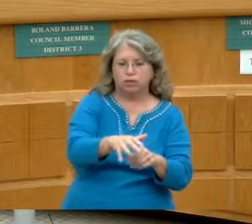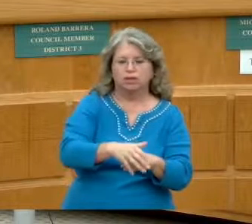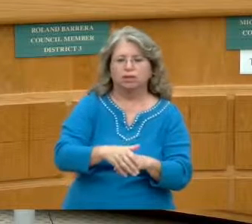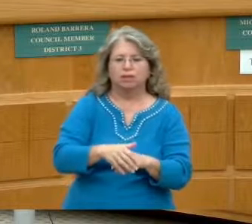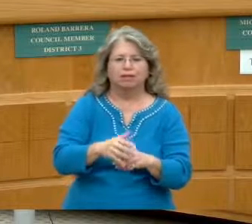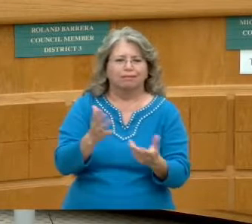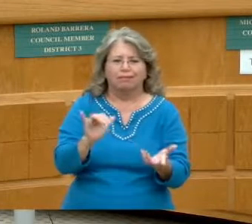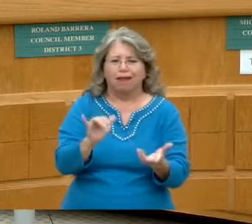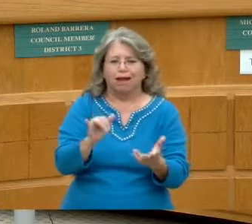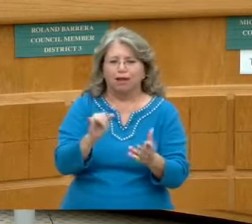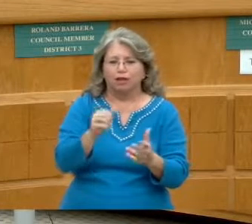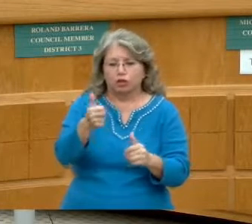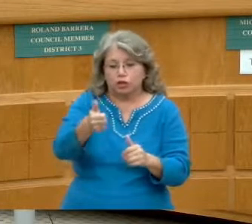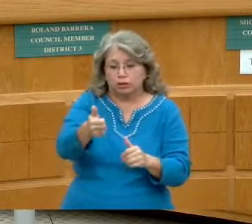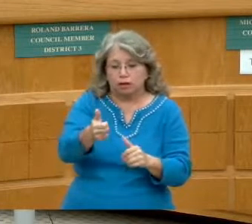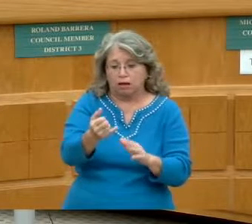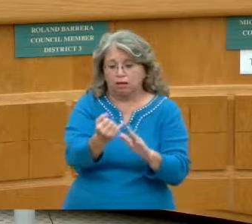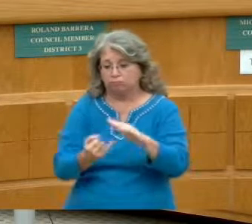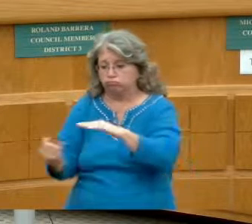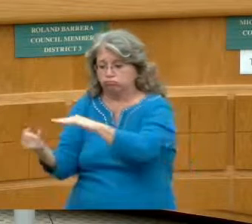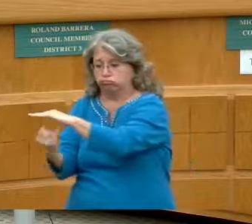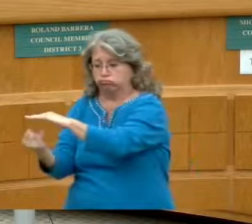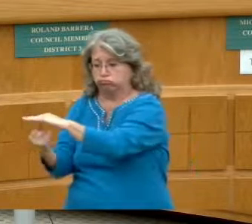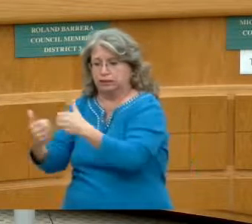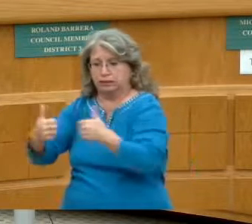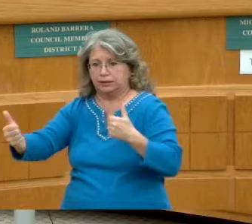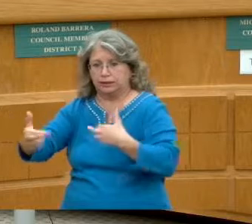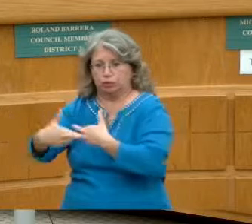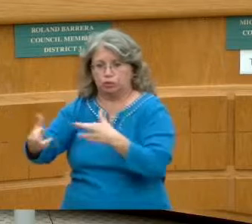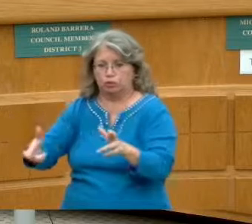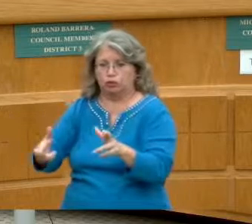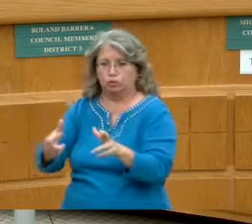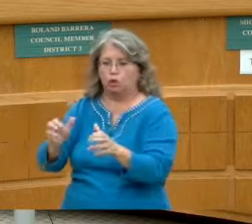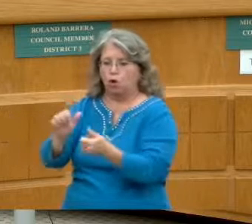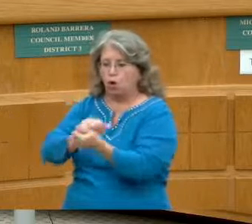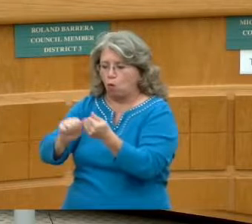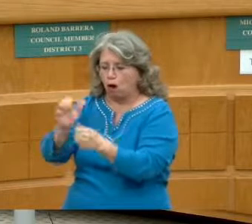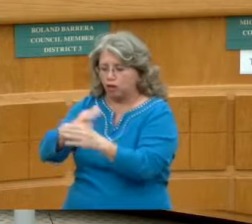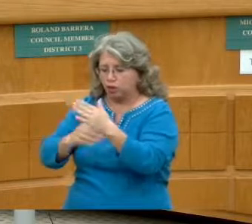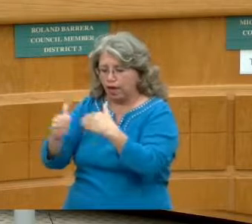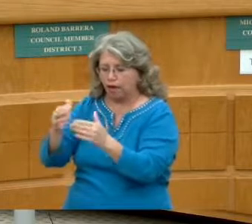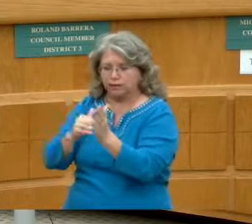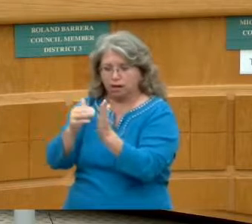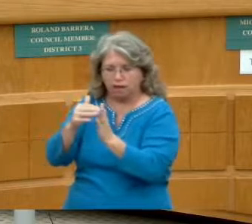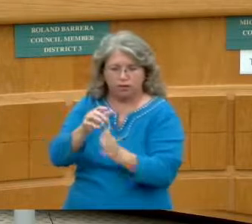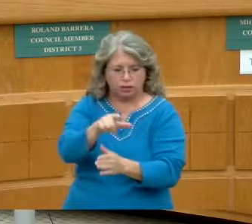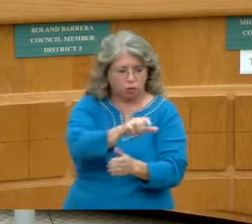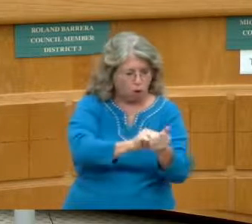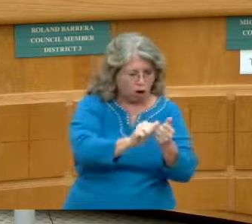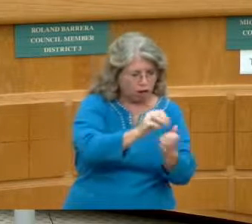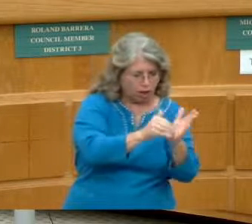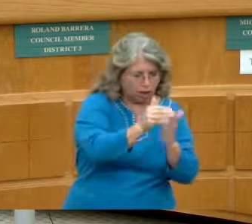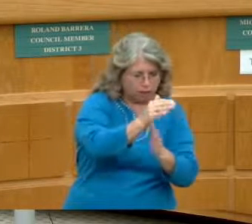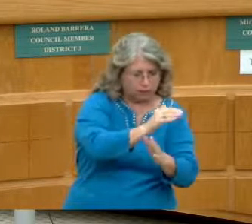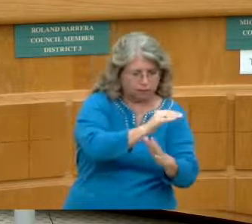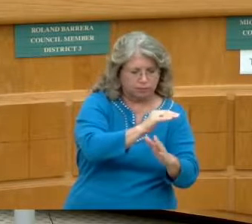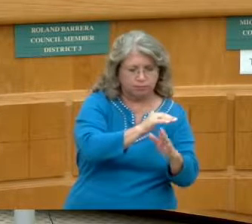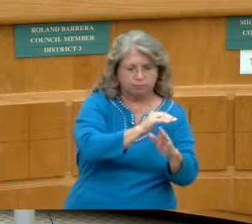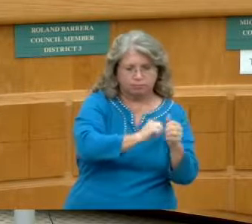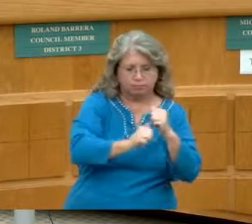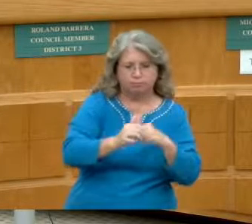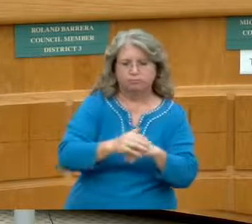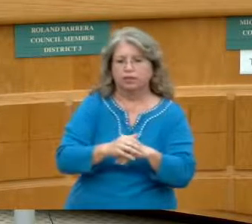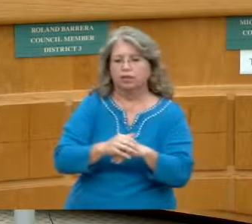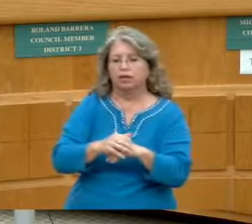separate room. Wash your hands often or clean your hands with 60% base hand sanitizer. Your family should